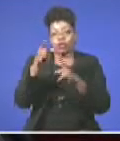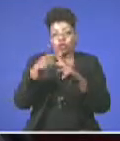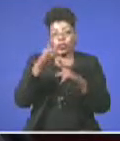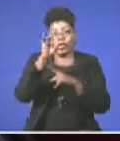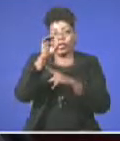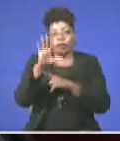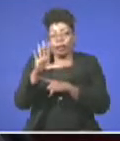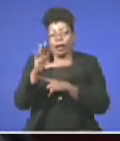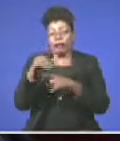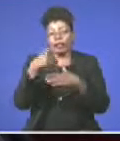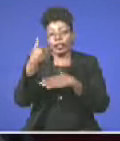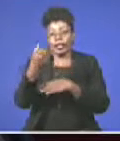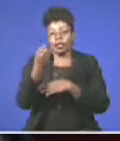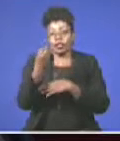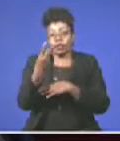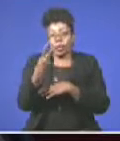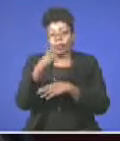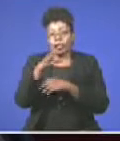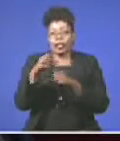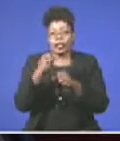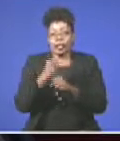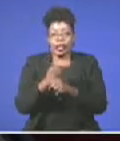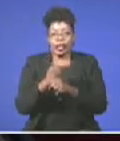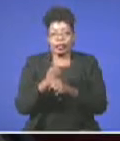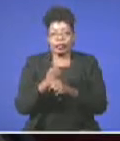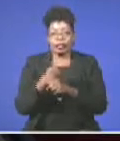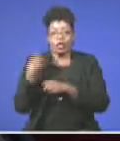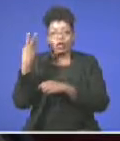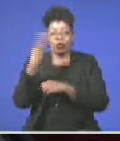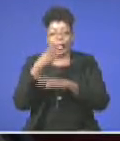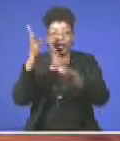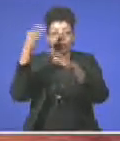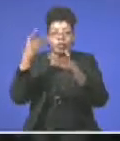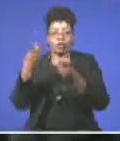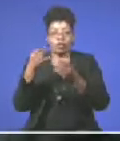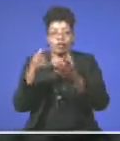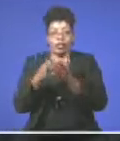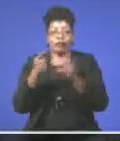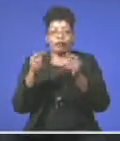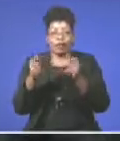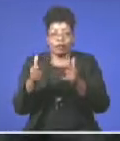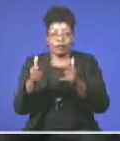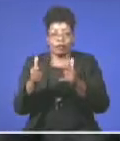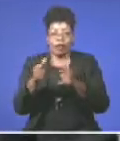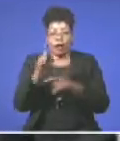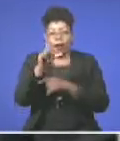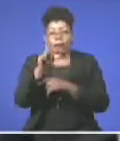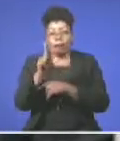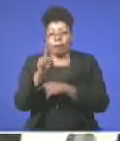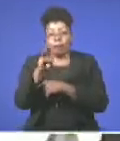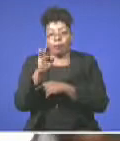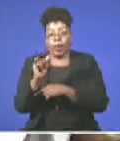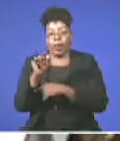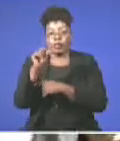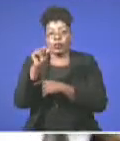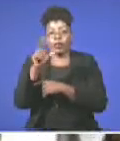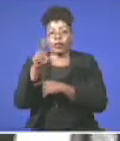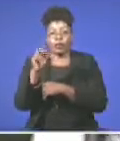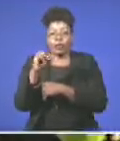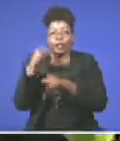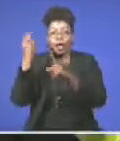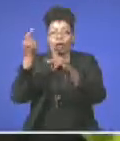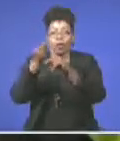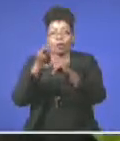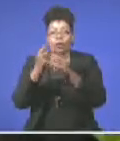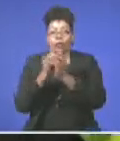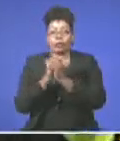That's by 2030. Of course, we expect to do it far sooner, but 2030 is our goal. And